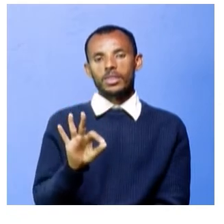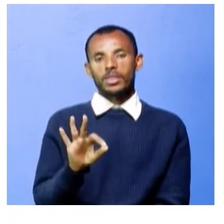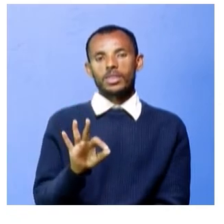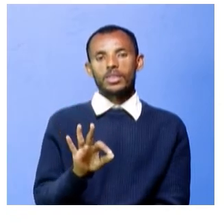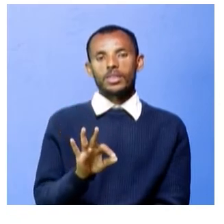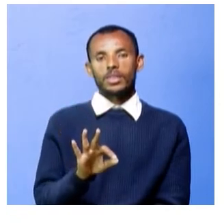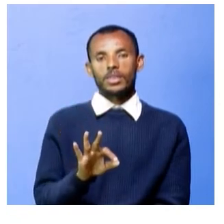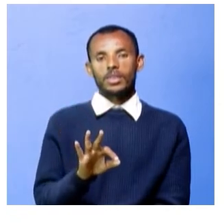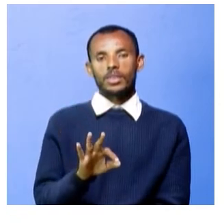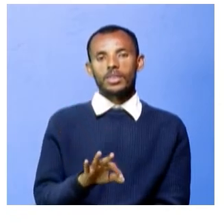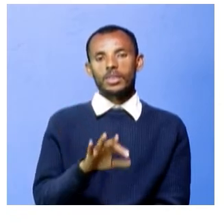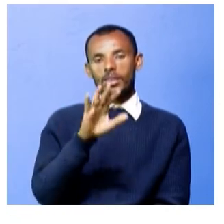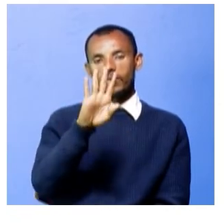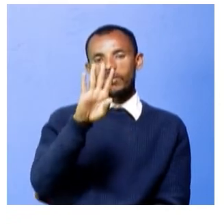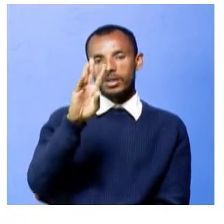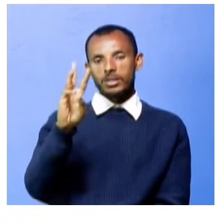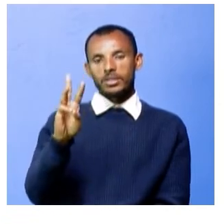0989